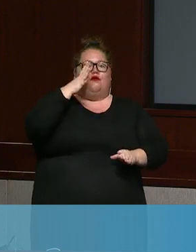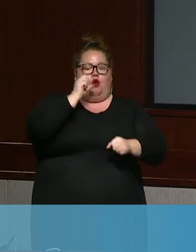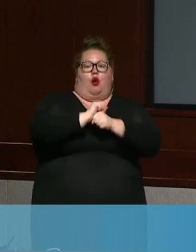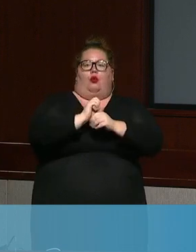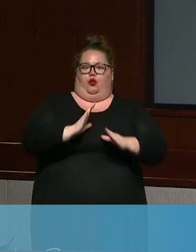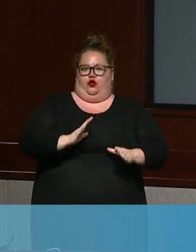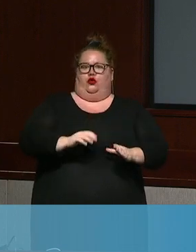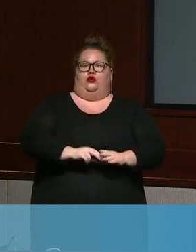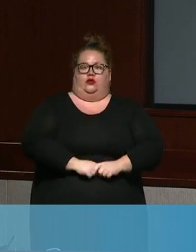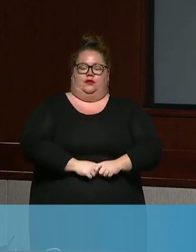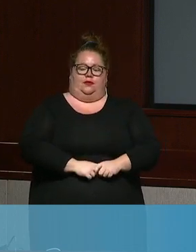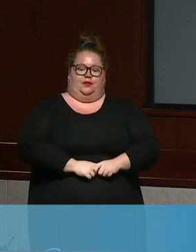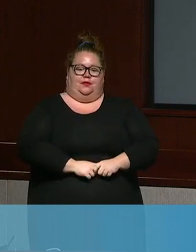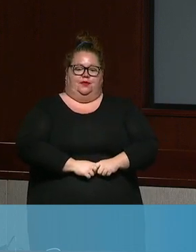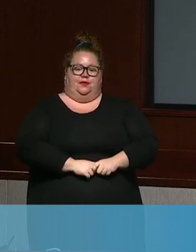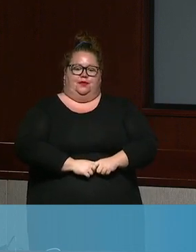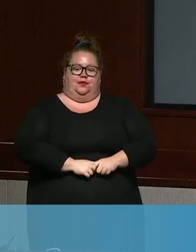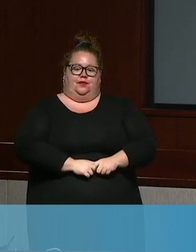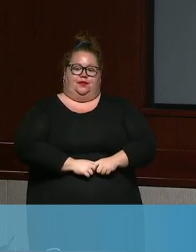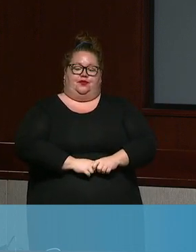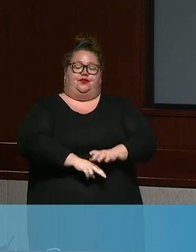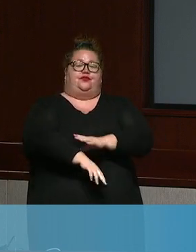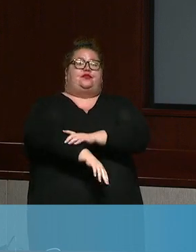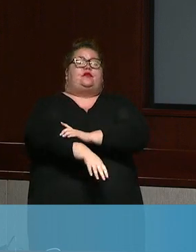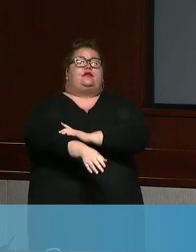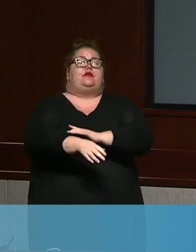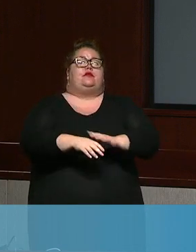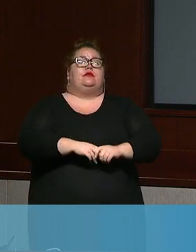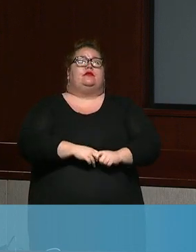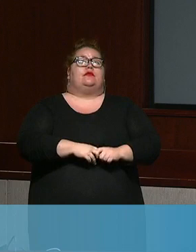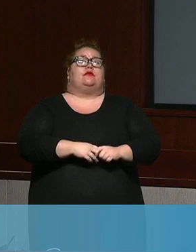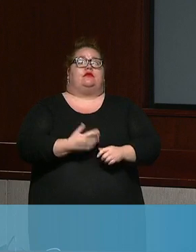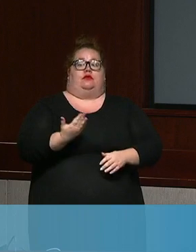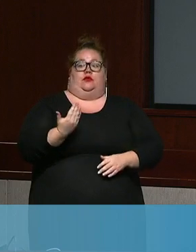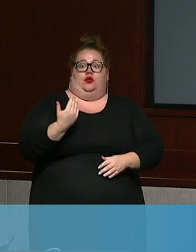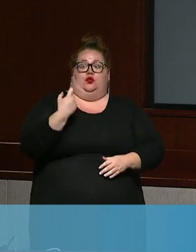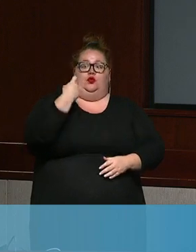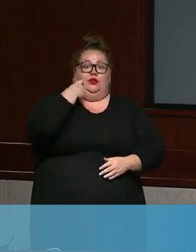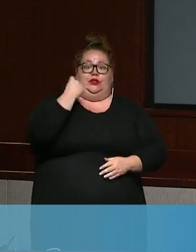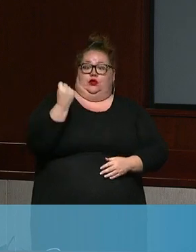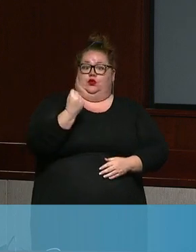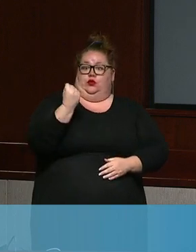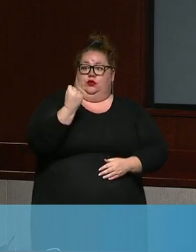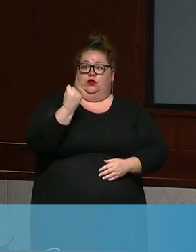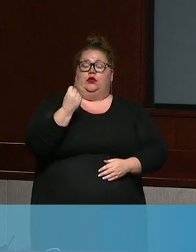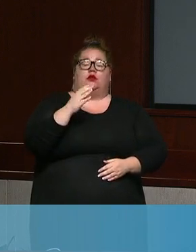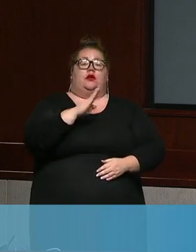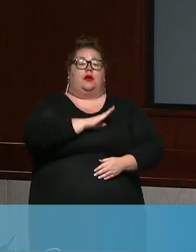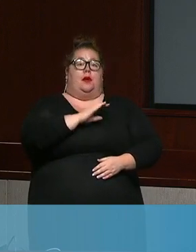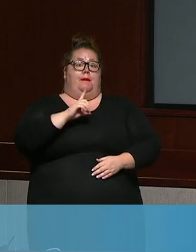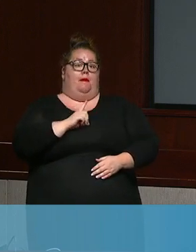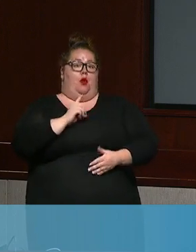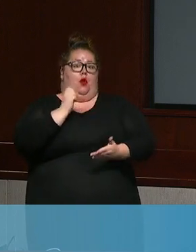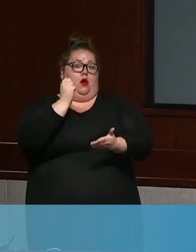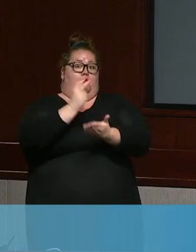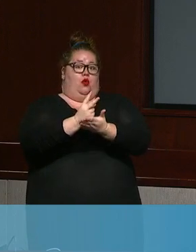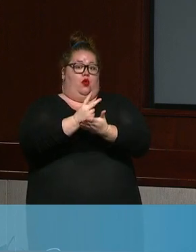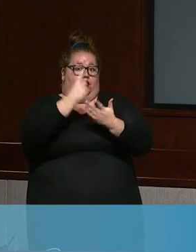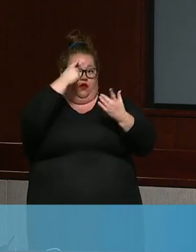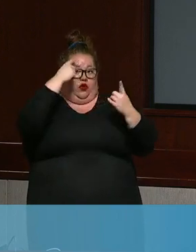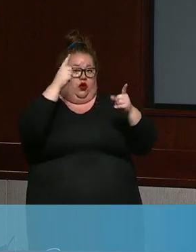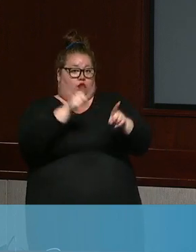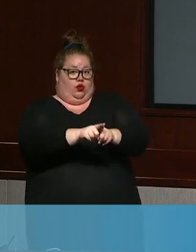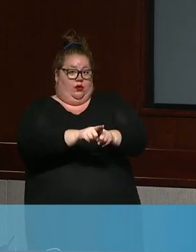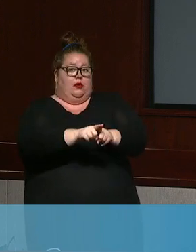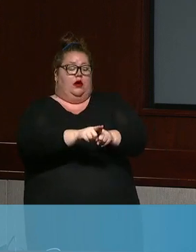Also, on Tuesday, the board approved an agreement so that we were